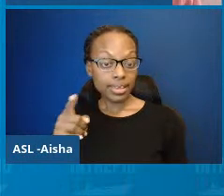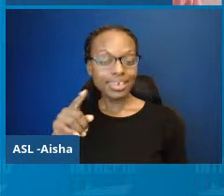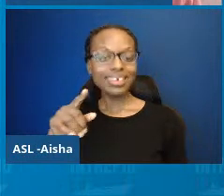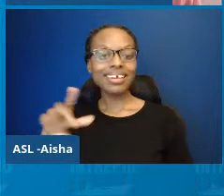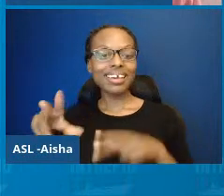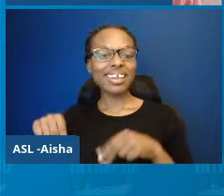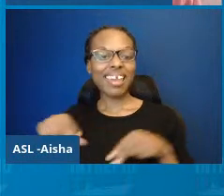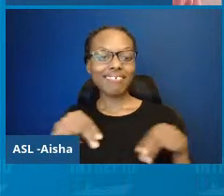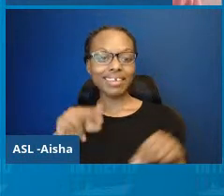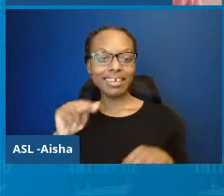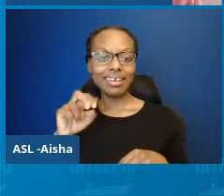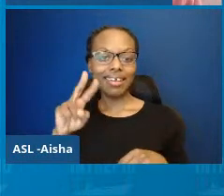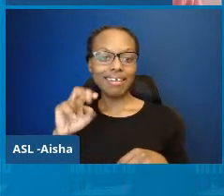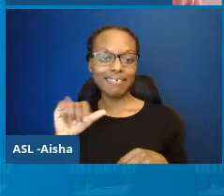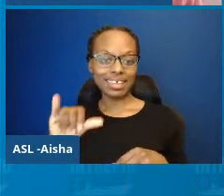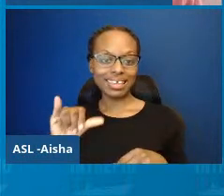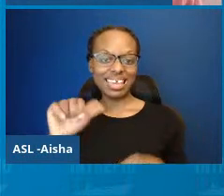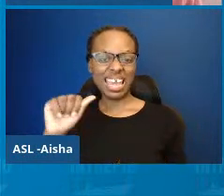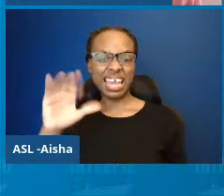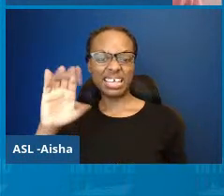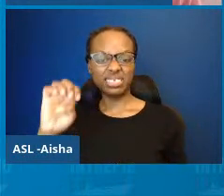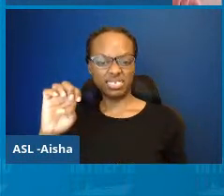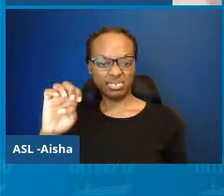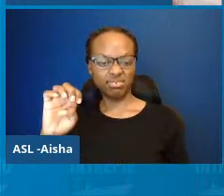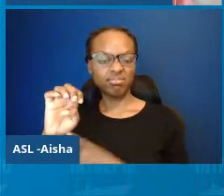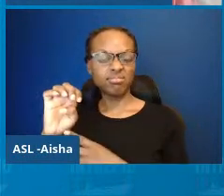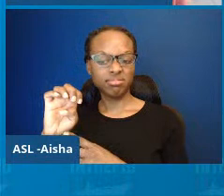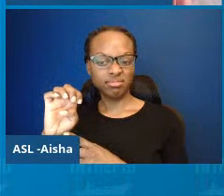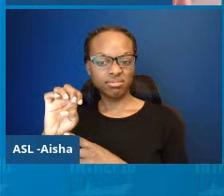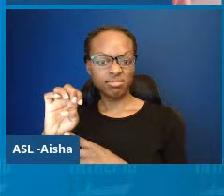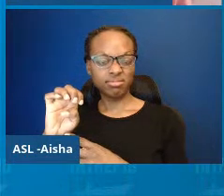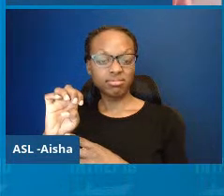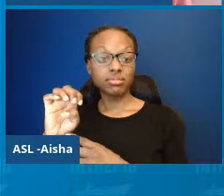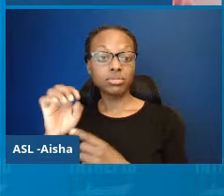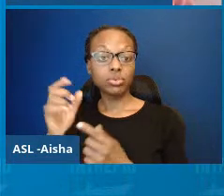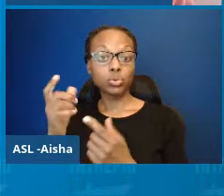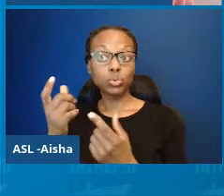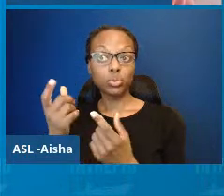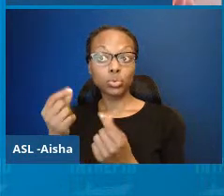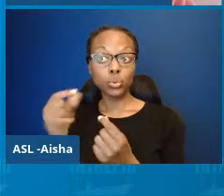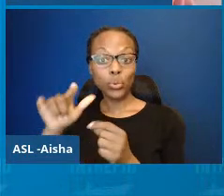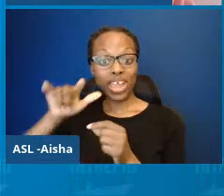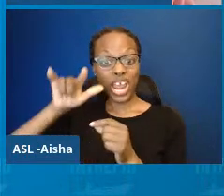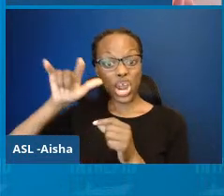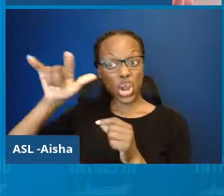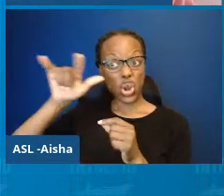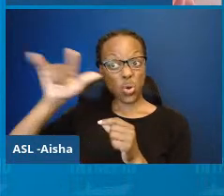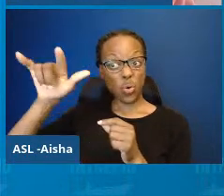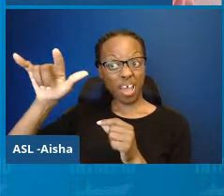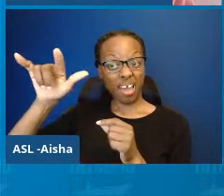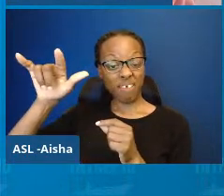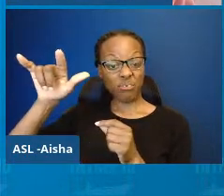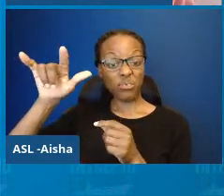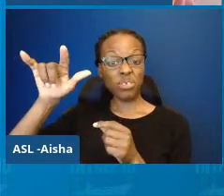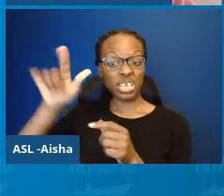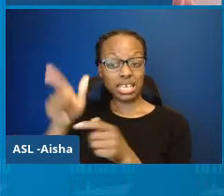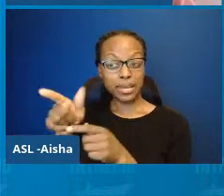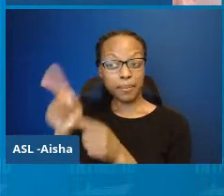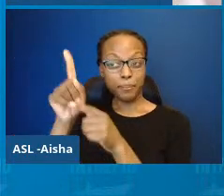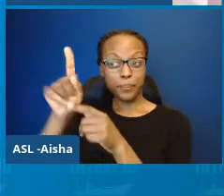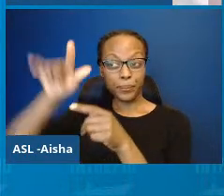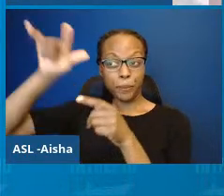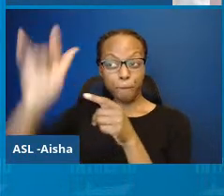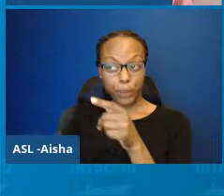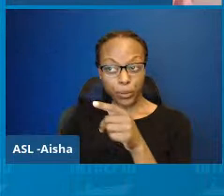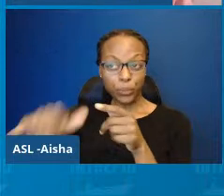ace. He went on to record, he shot down 19 different aircraft during his service.